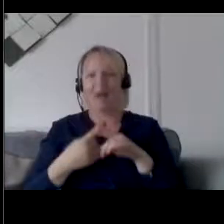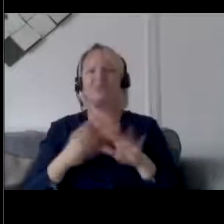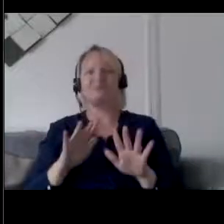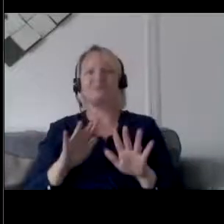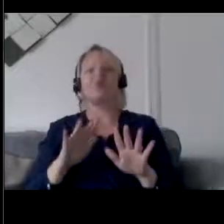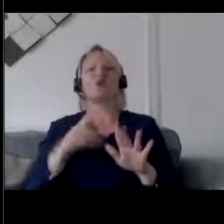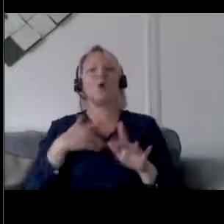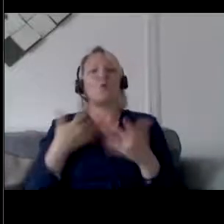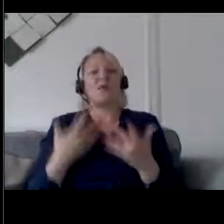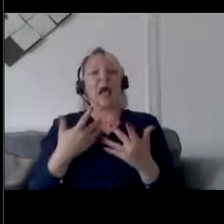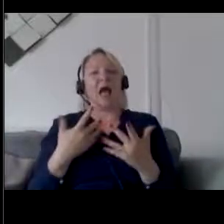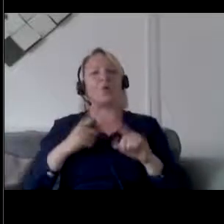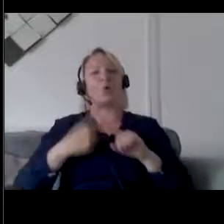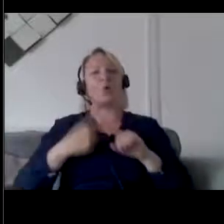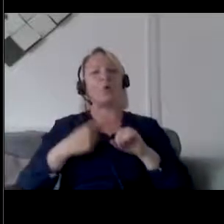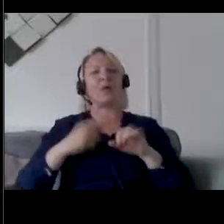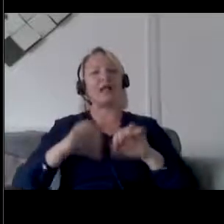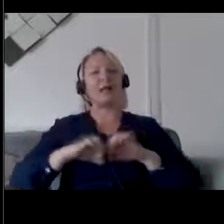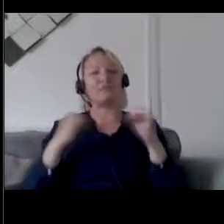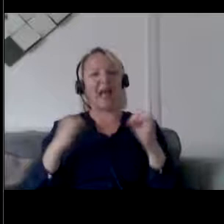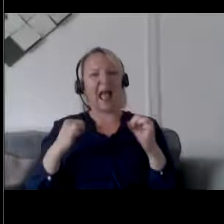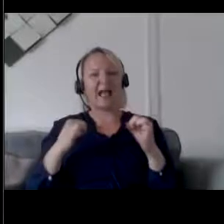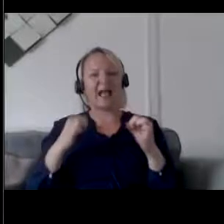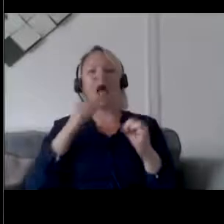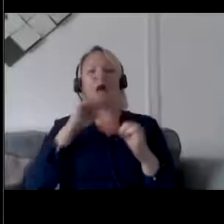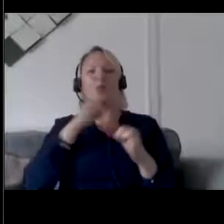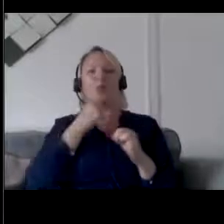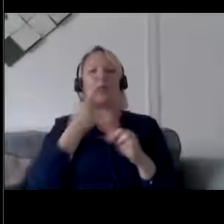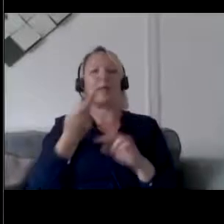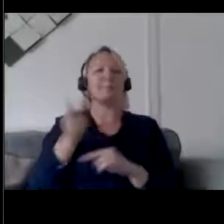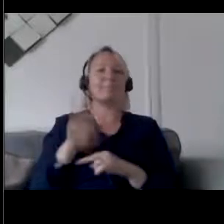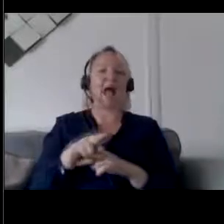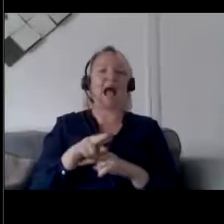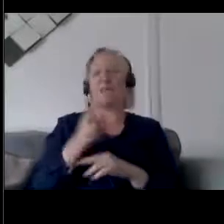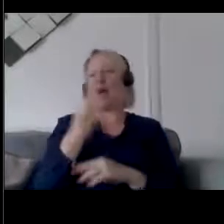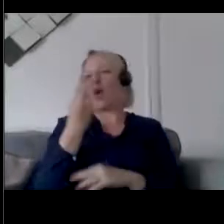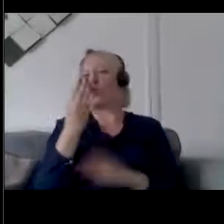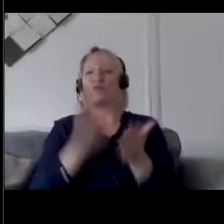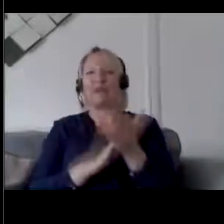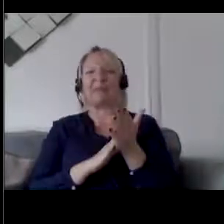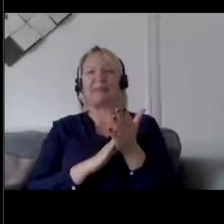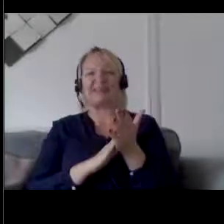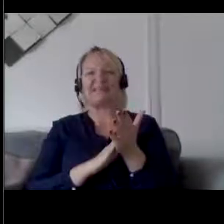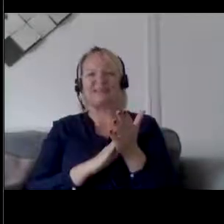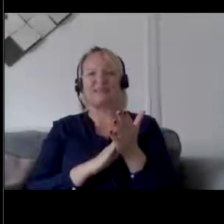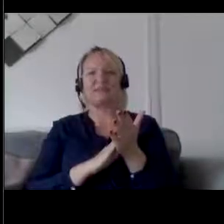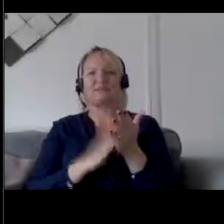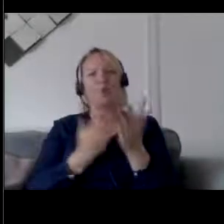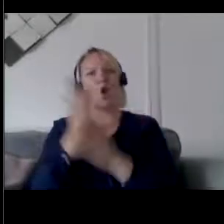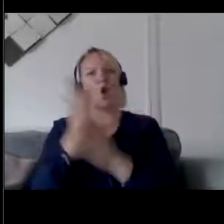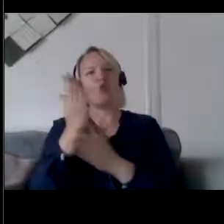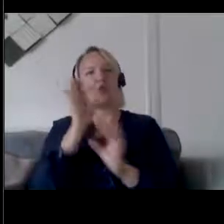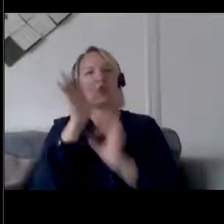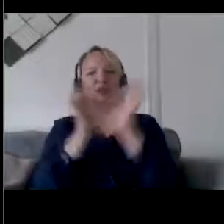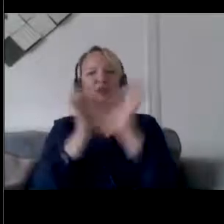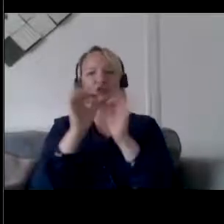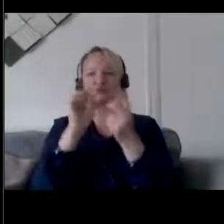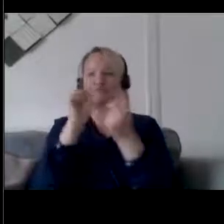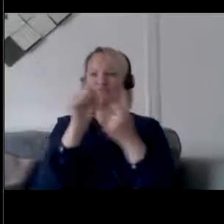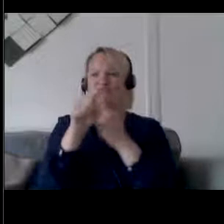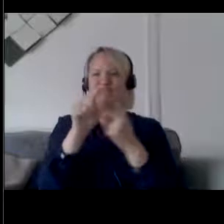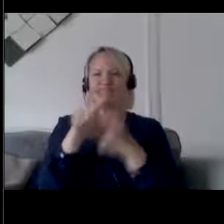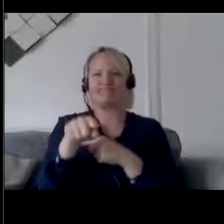quick break now, and we'll be right back in about 3 minutes' time to run through the questions that you've submitted before